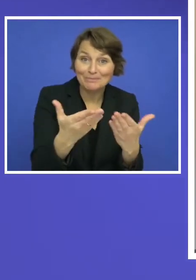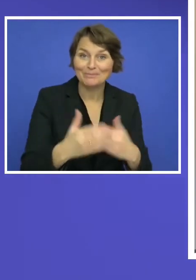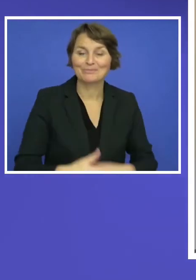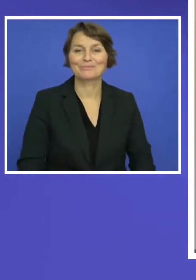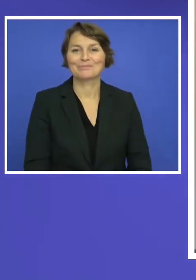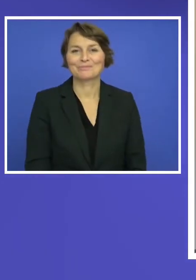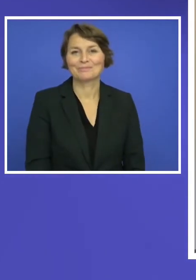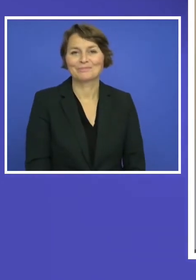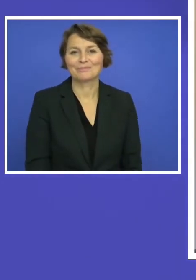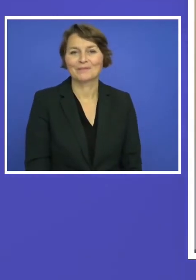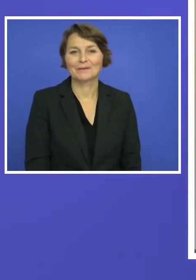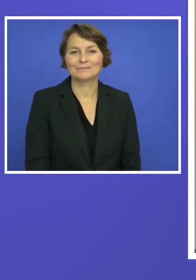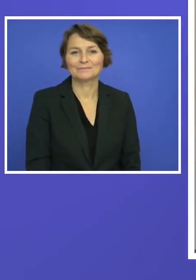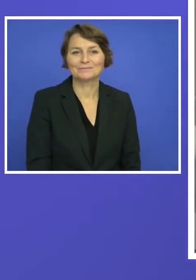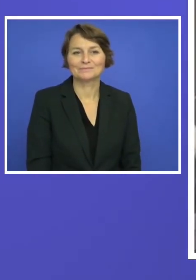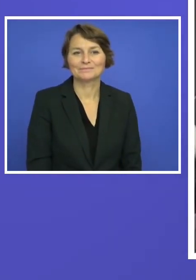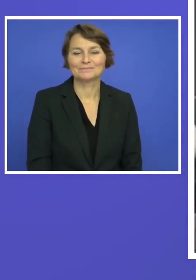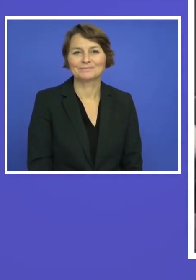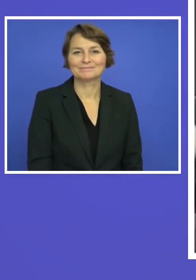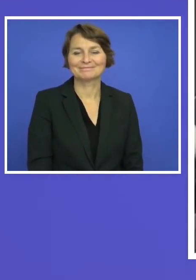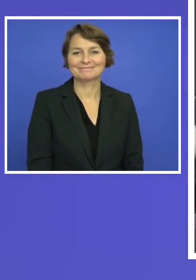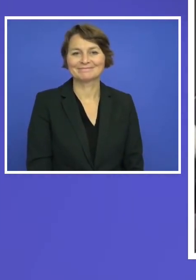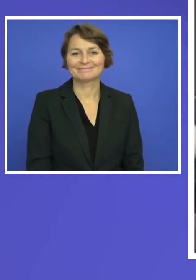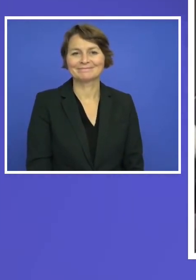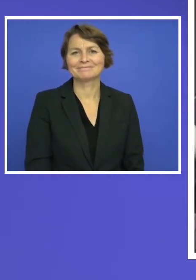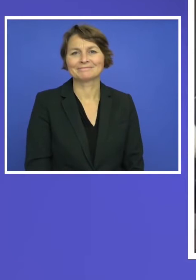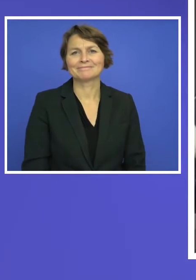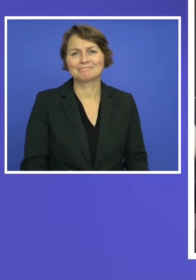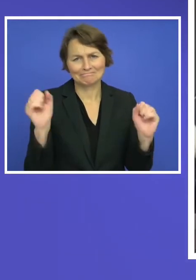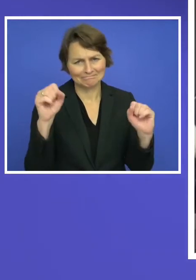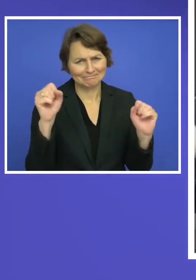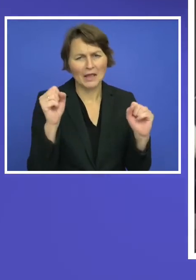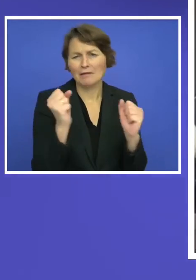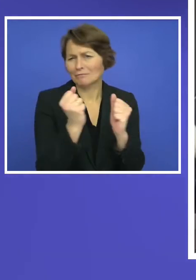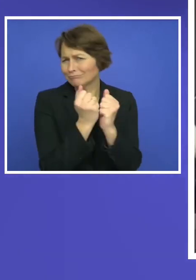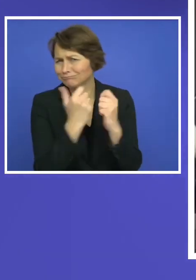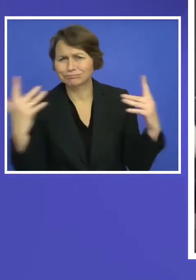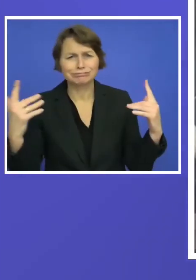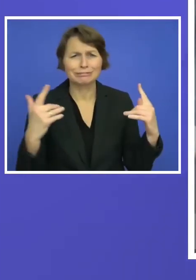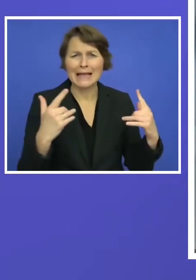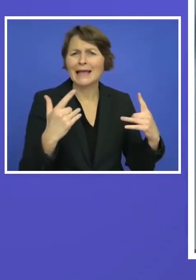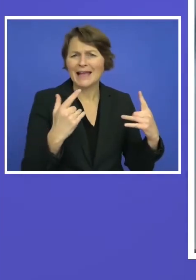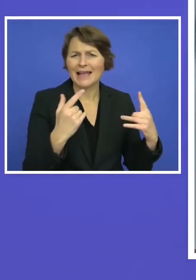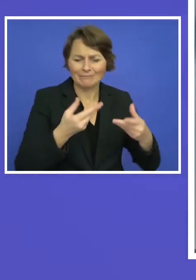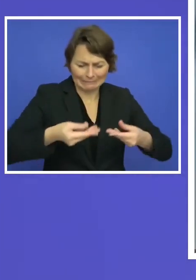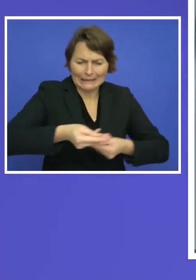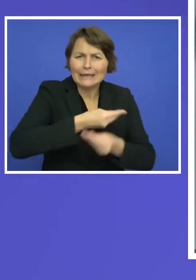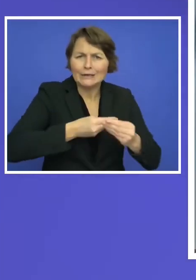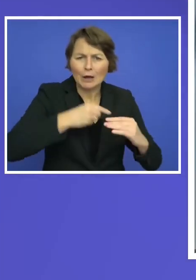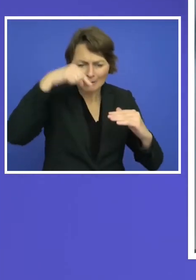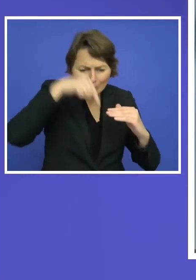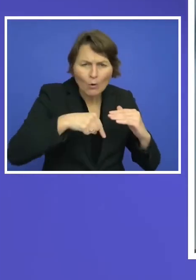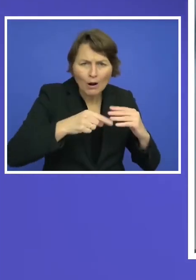Yeah, sure. I mean, there is lots of economic analysis that really shows that once you have a more diversified, more